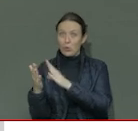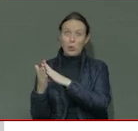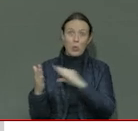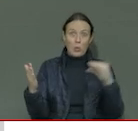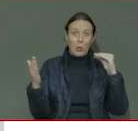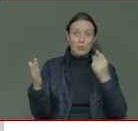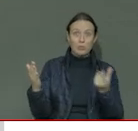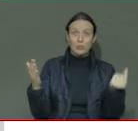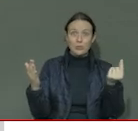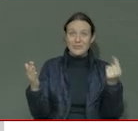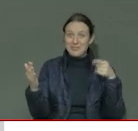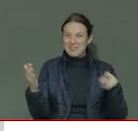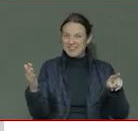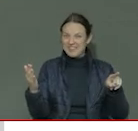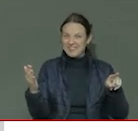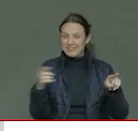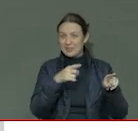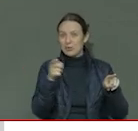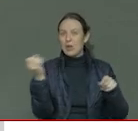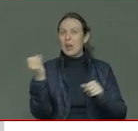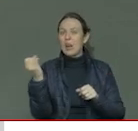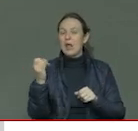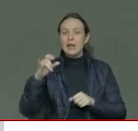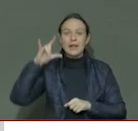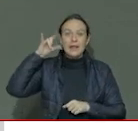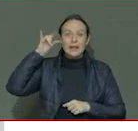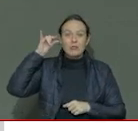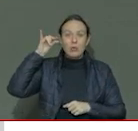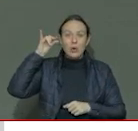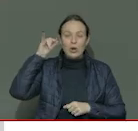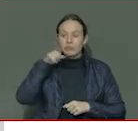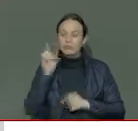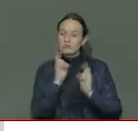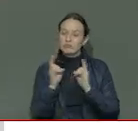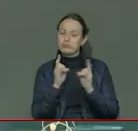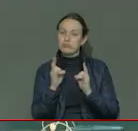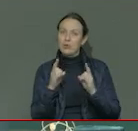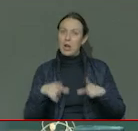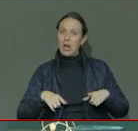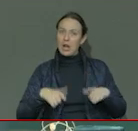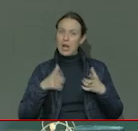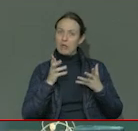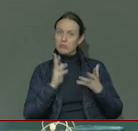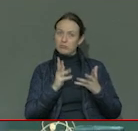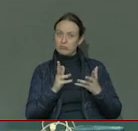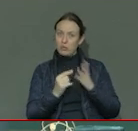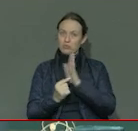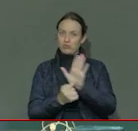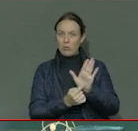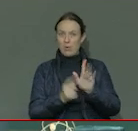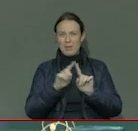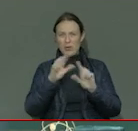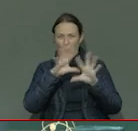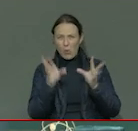seen that, right? When you see things on Instagram, that's the lifestyle we see that they portray to us. It's not totally